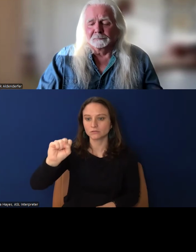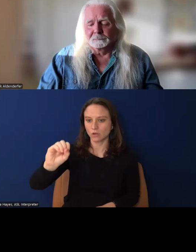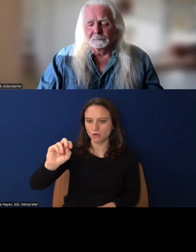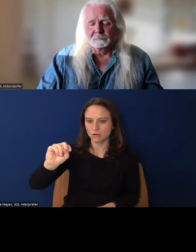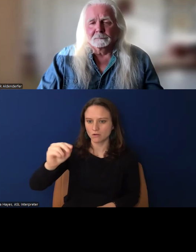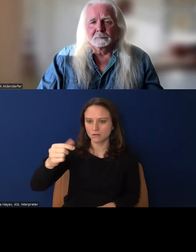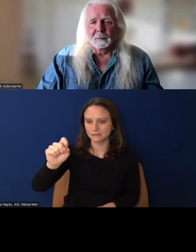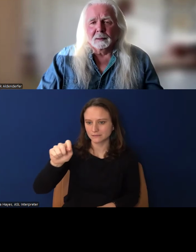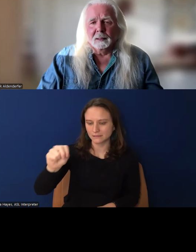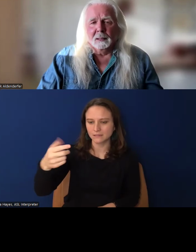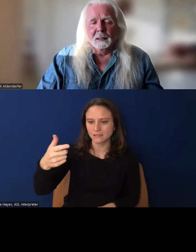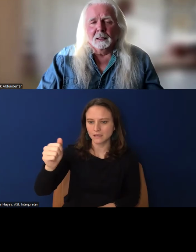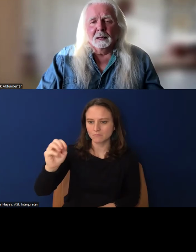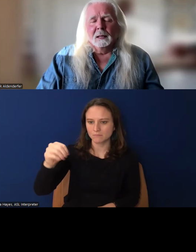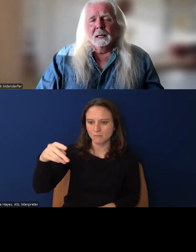well.